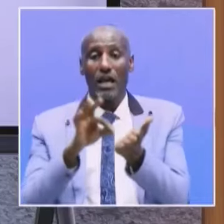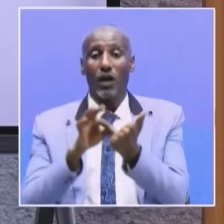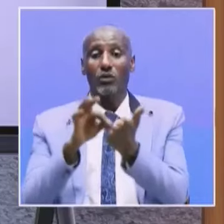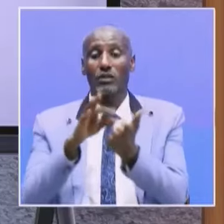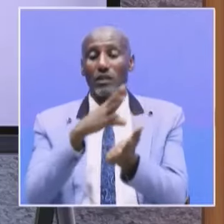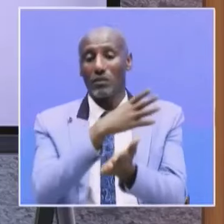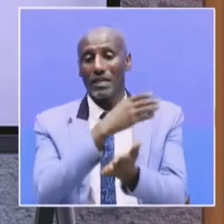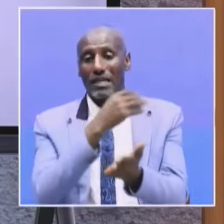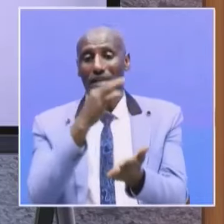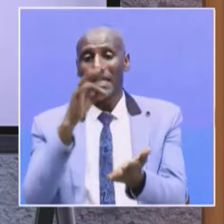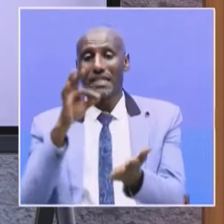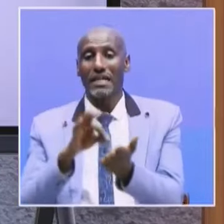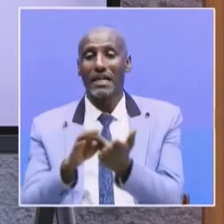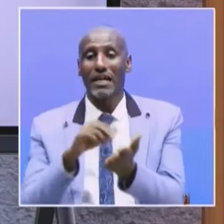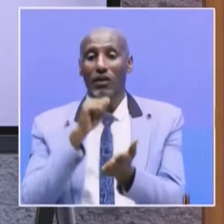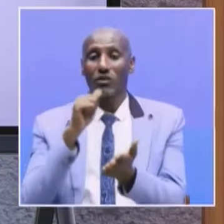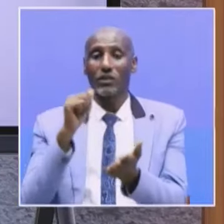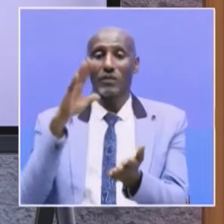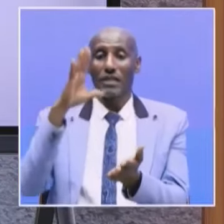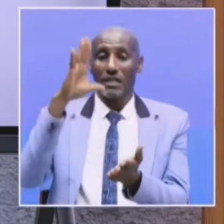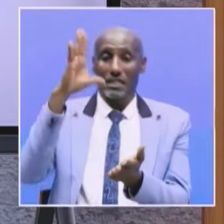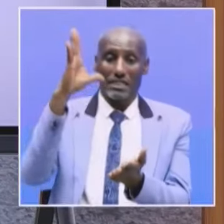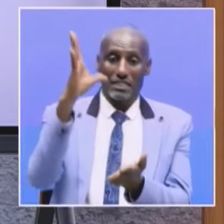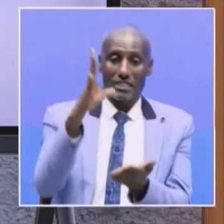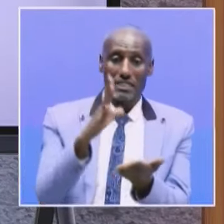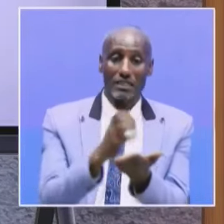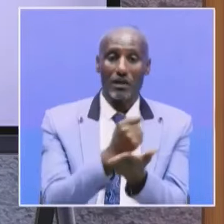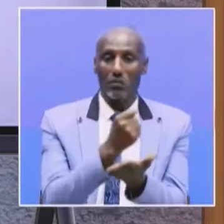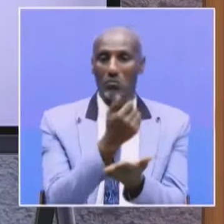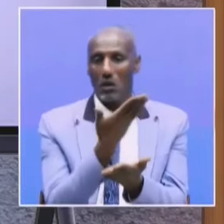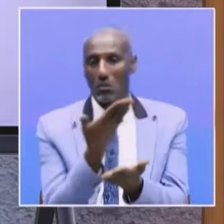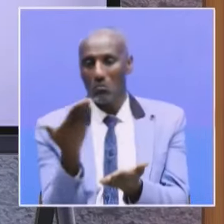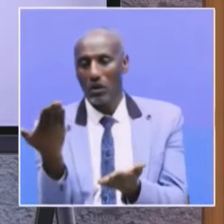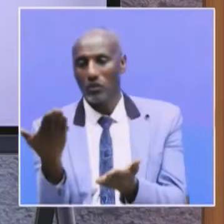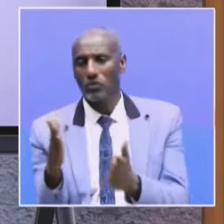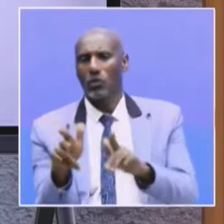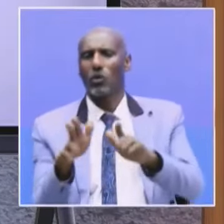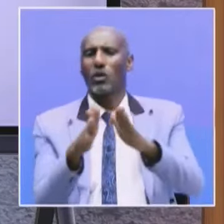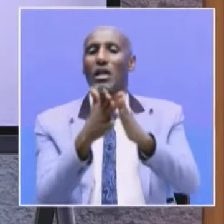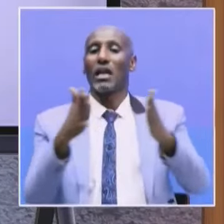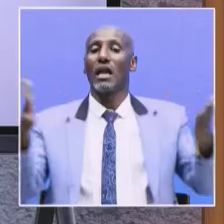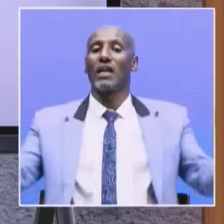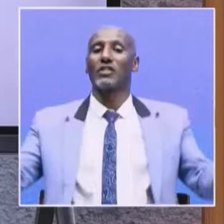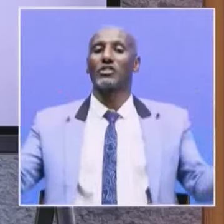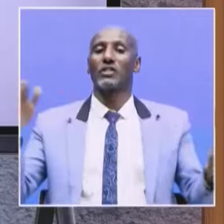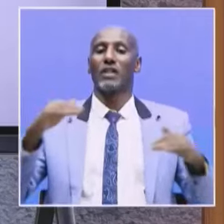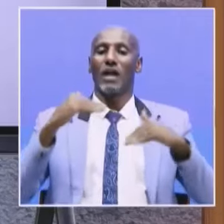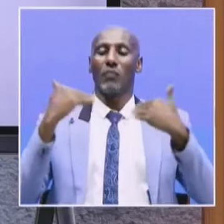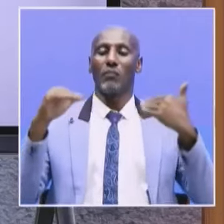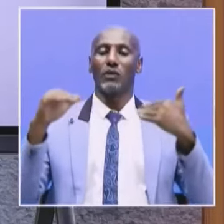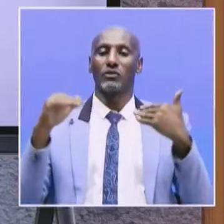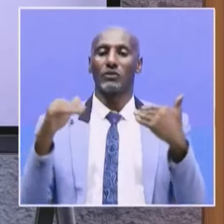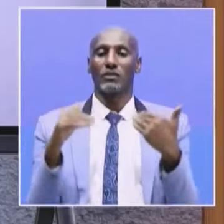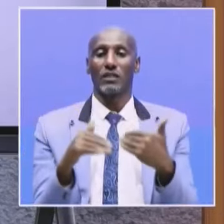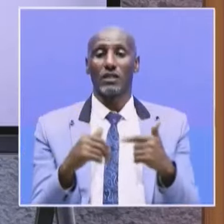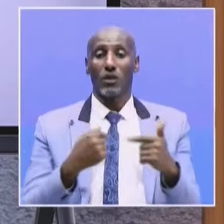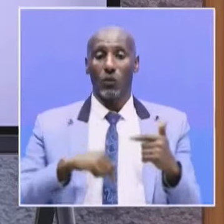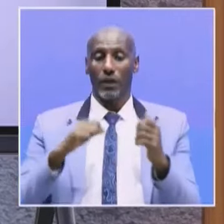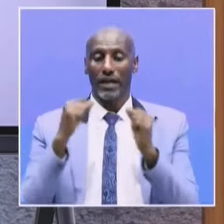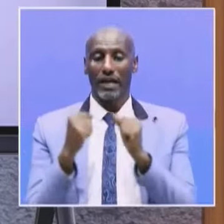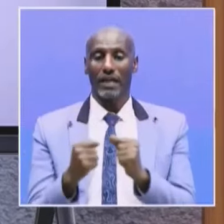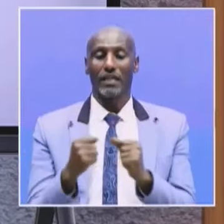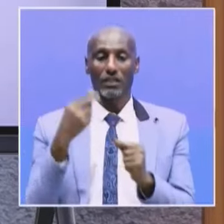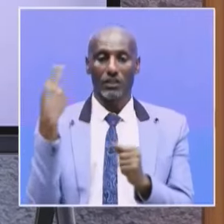some amount and large amount of it. So we can use much. We can use